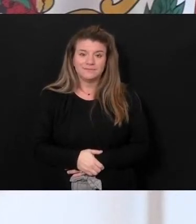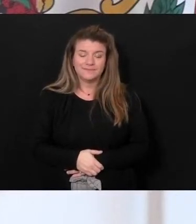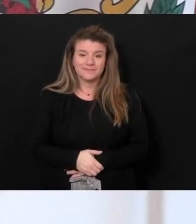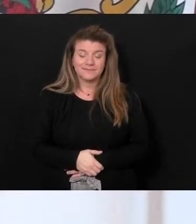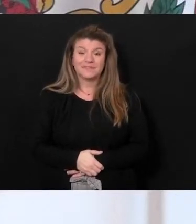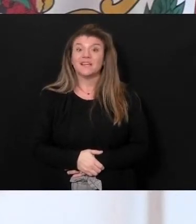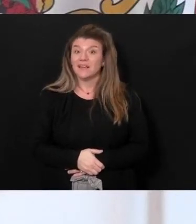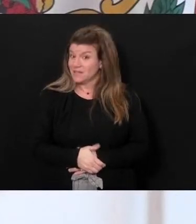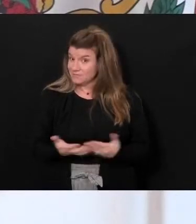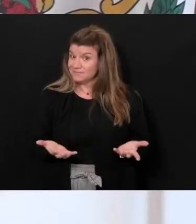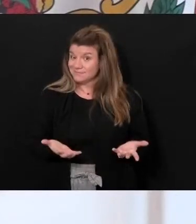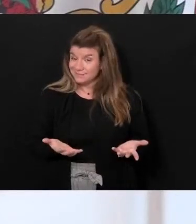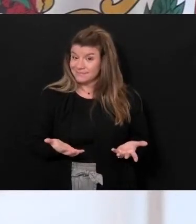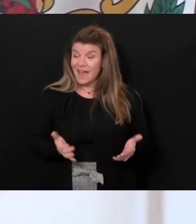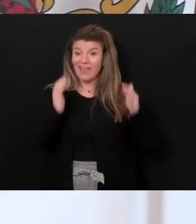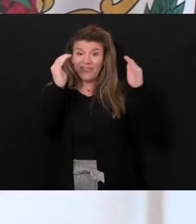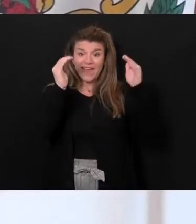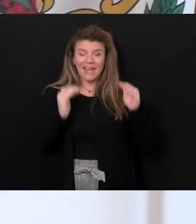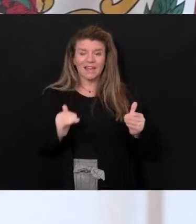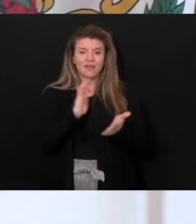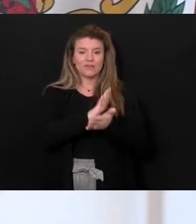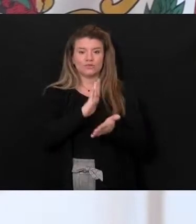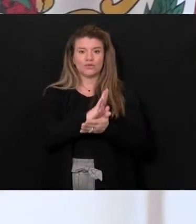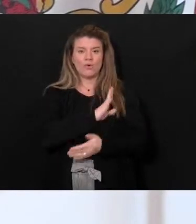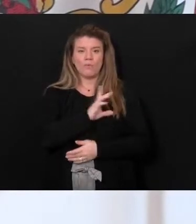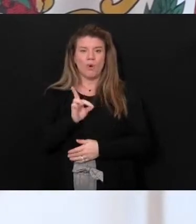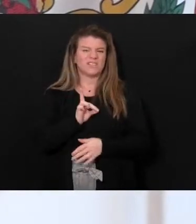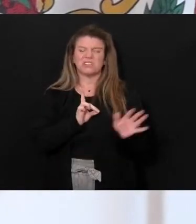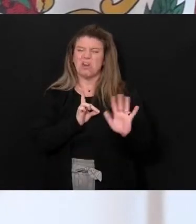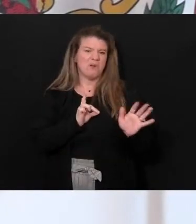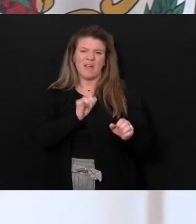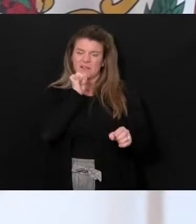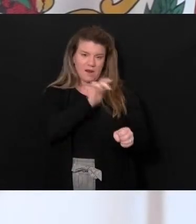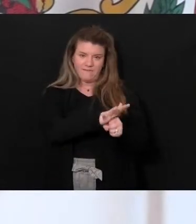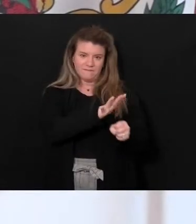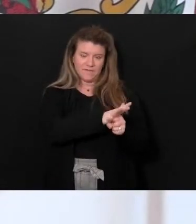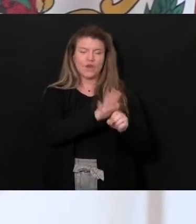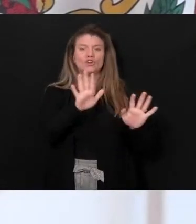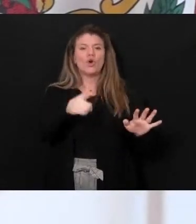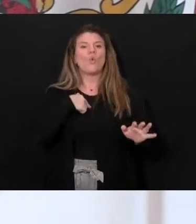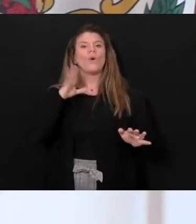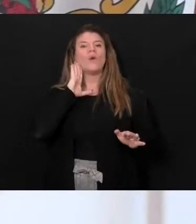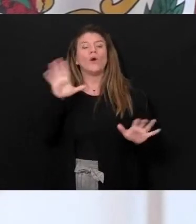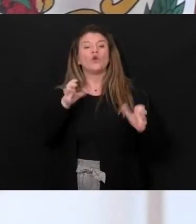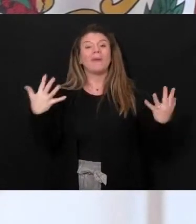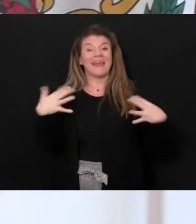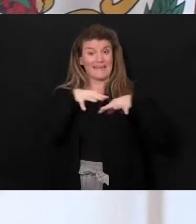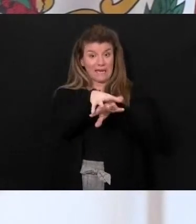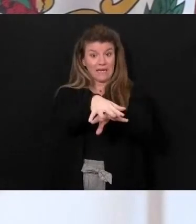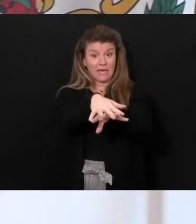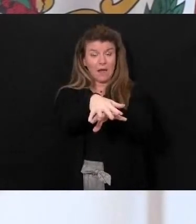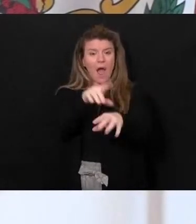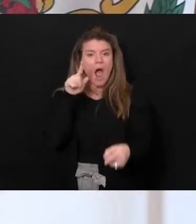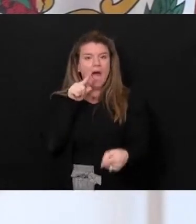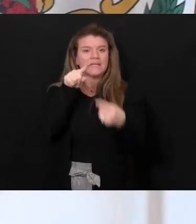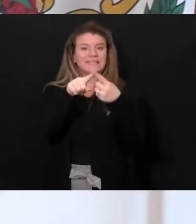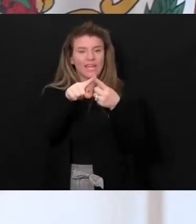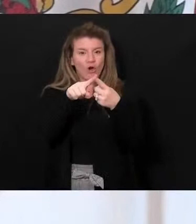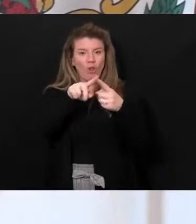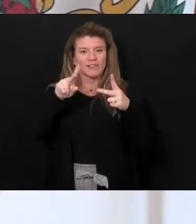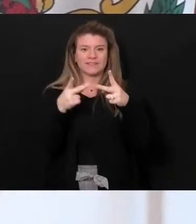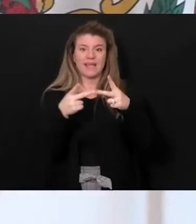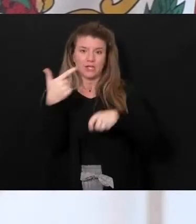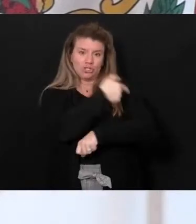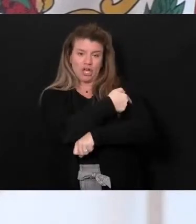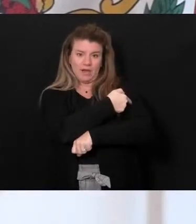And then the school board says, no, that isn't even good enough. What we're going to do is we're going to go blended until we get the second